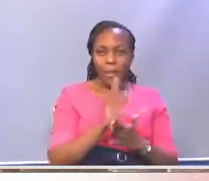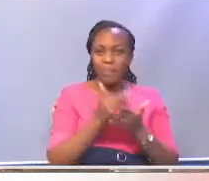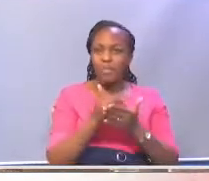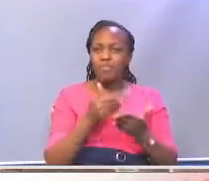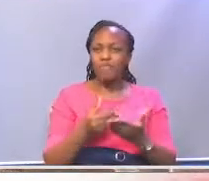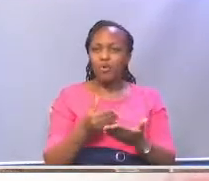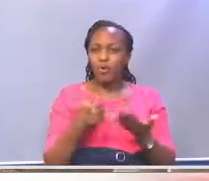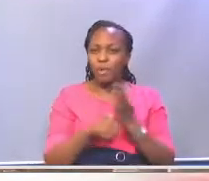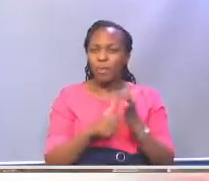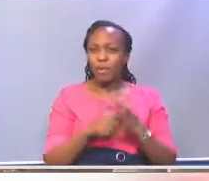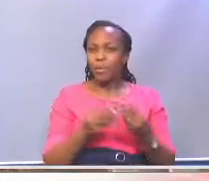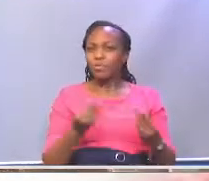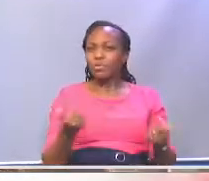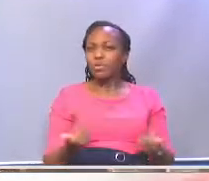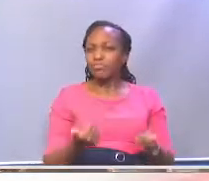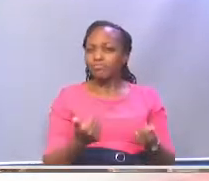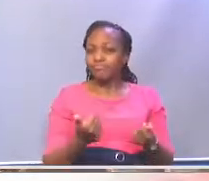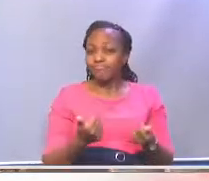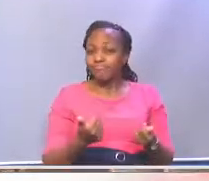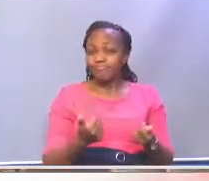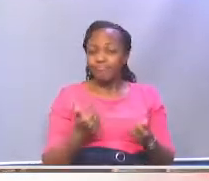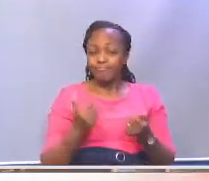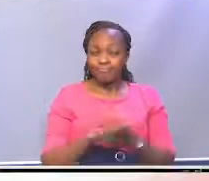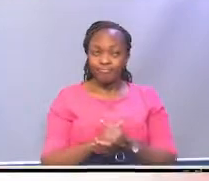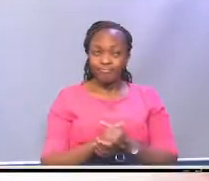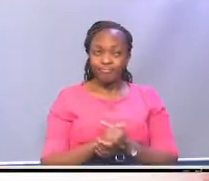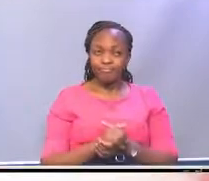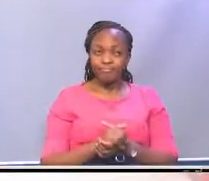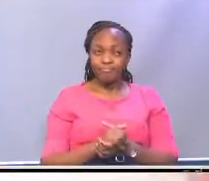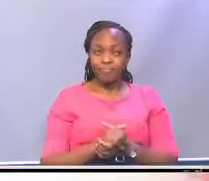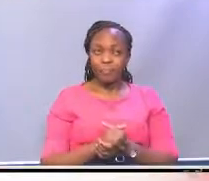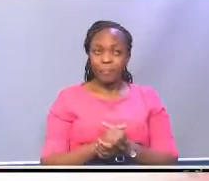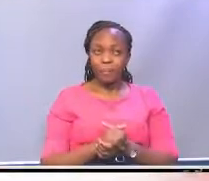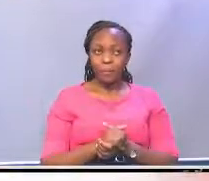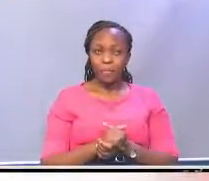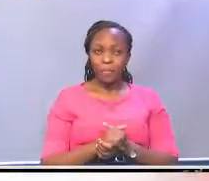Paul Kirobi, TV 47. Moving on.